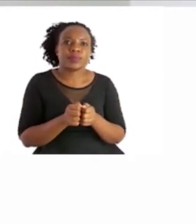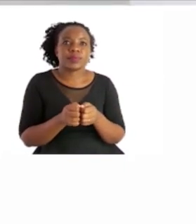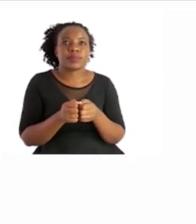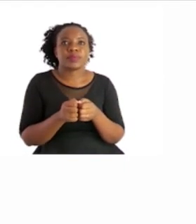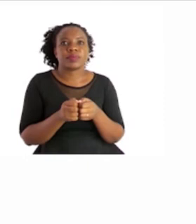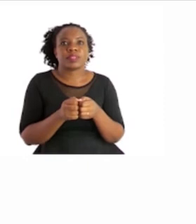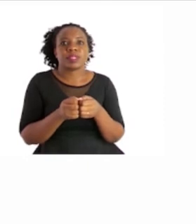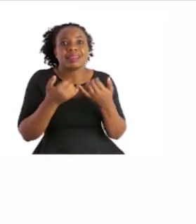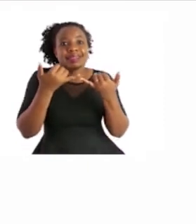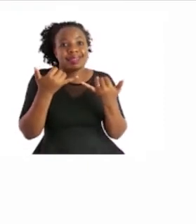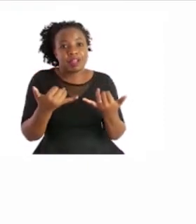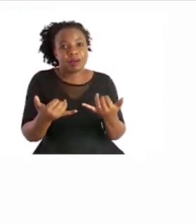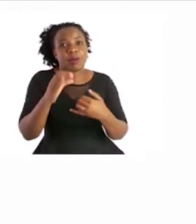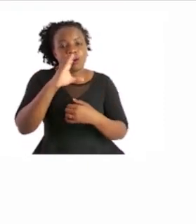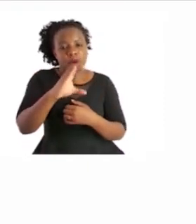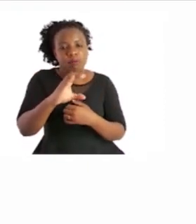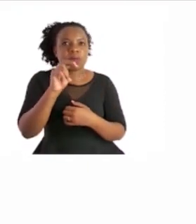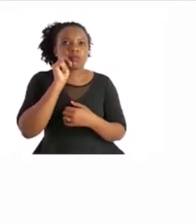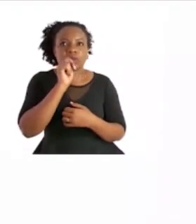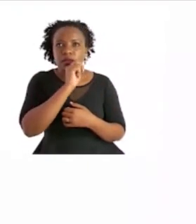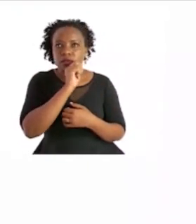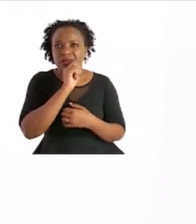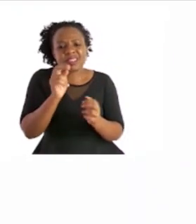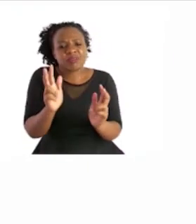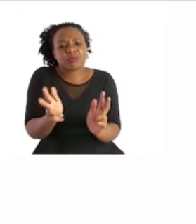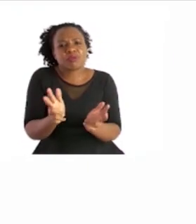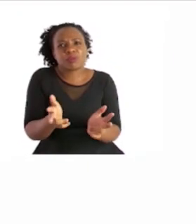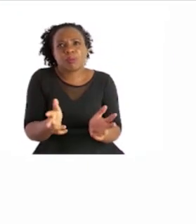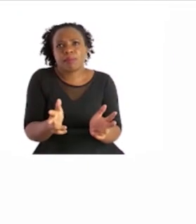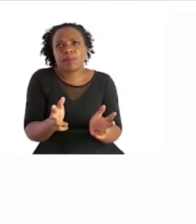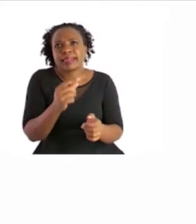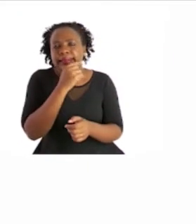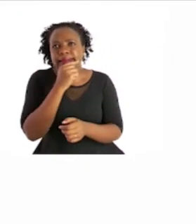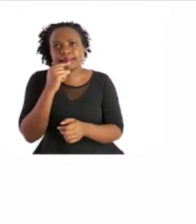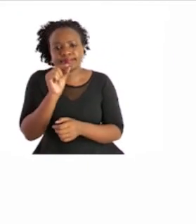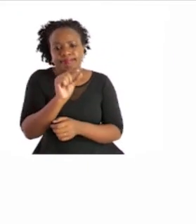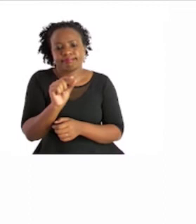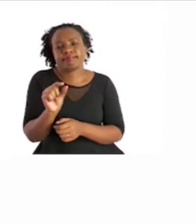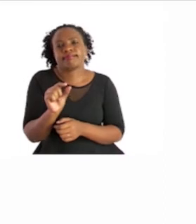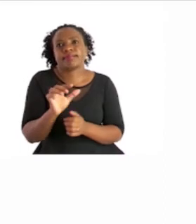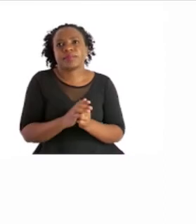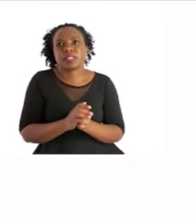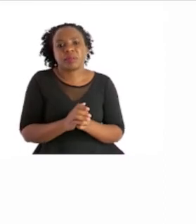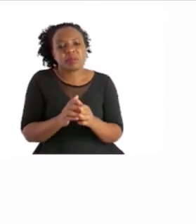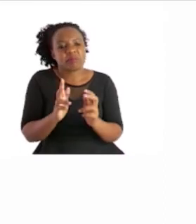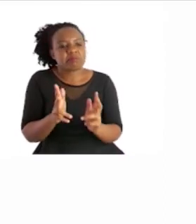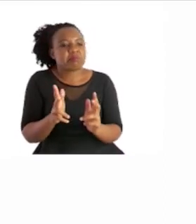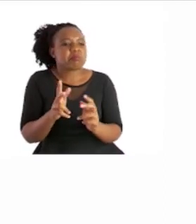Now, common nouns. A common noun is a word that names any